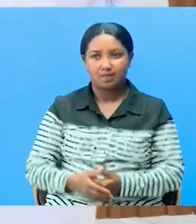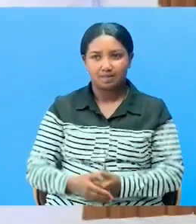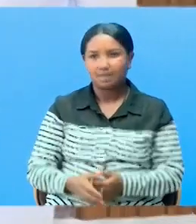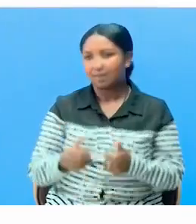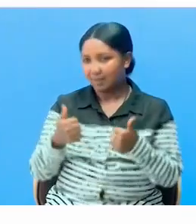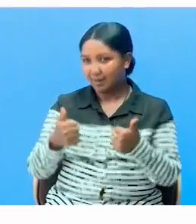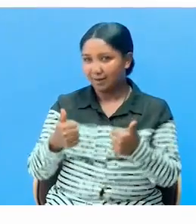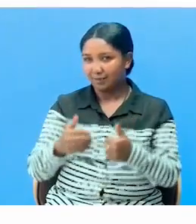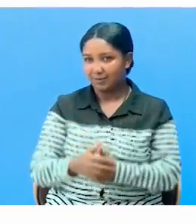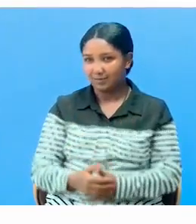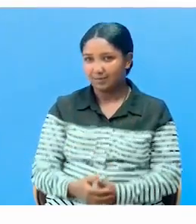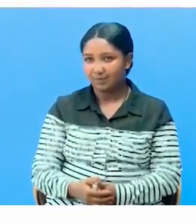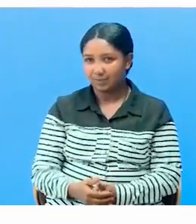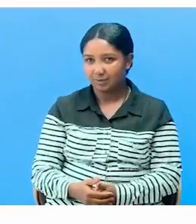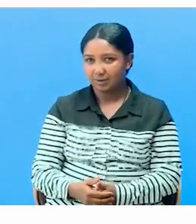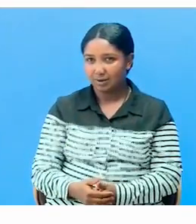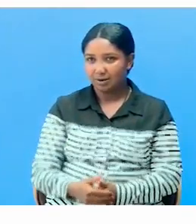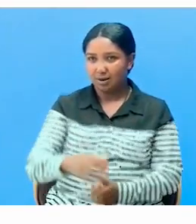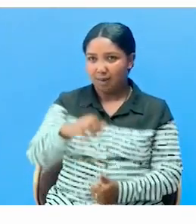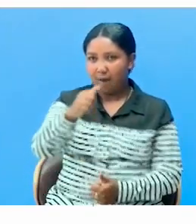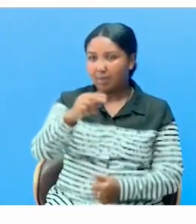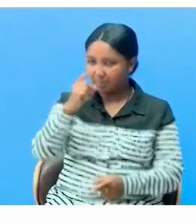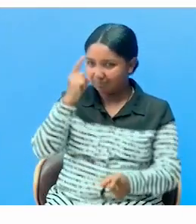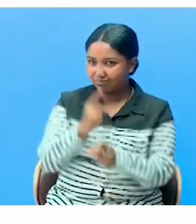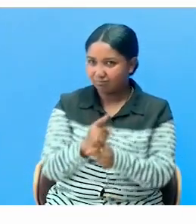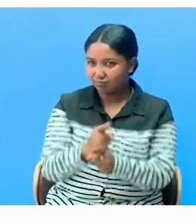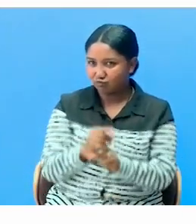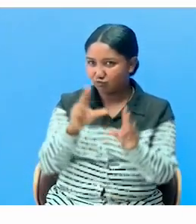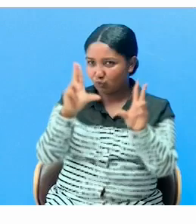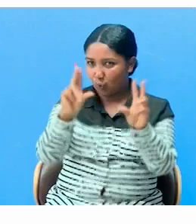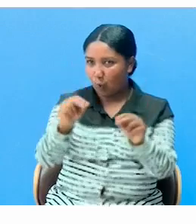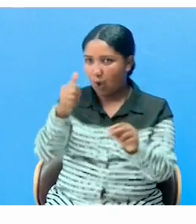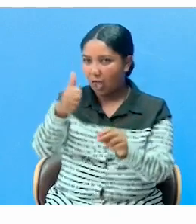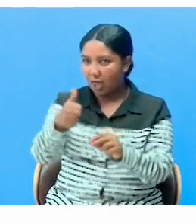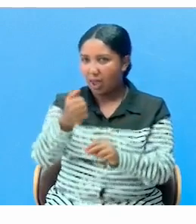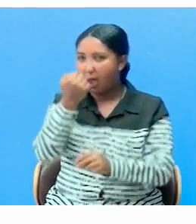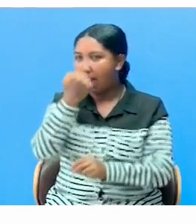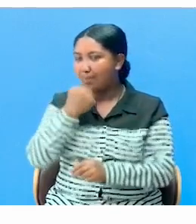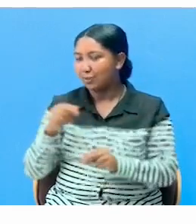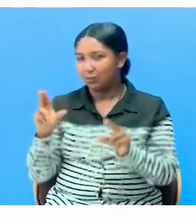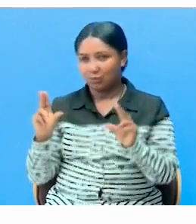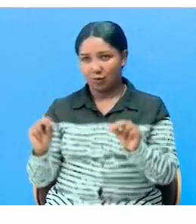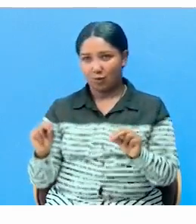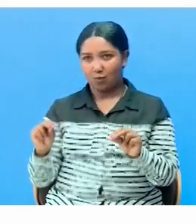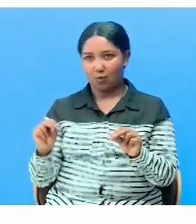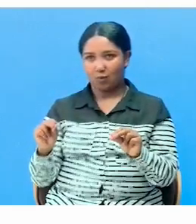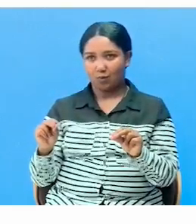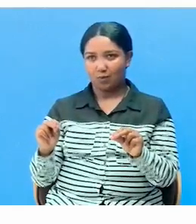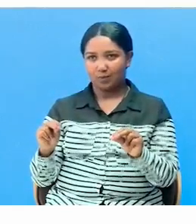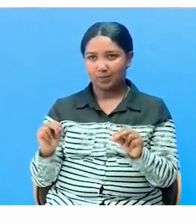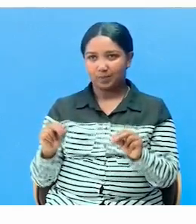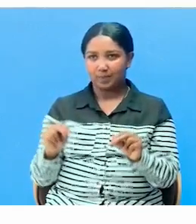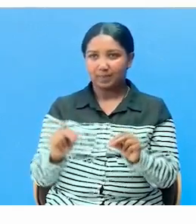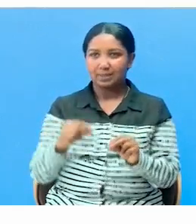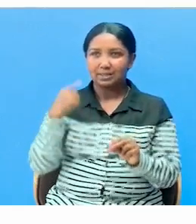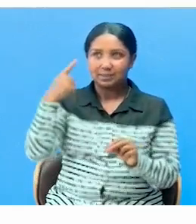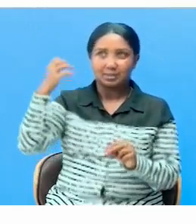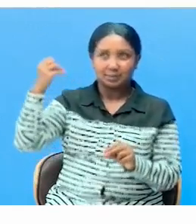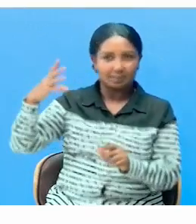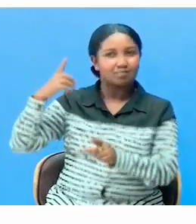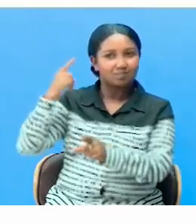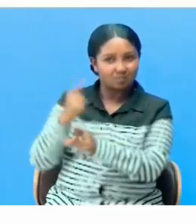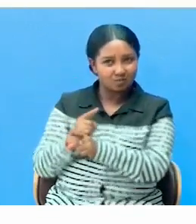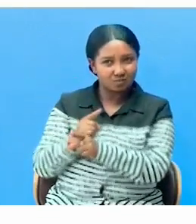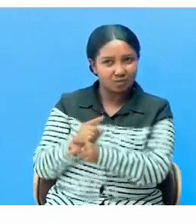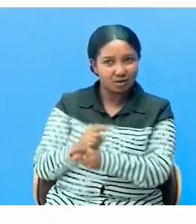Great. We can say an apple, but we cannot say apple or an apple. The sun is correct